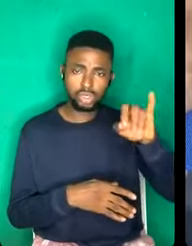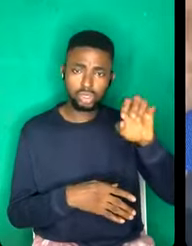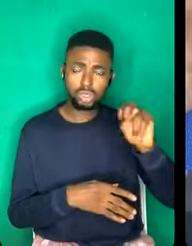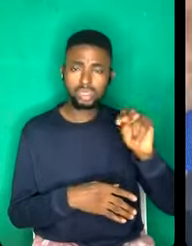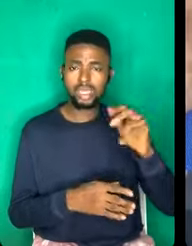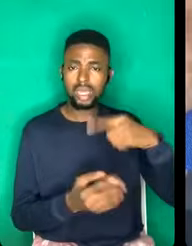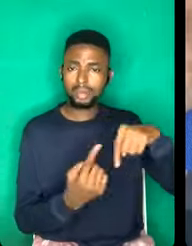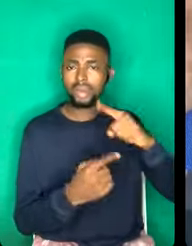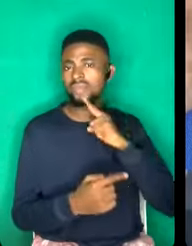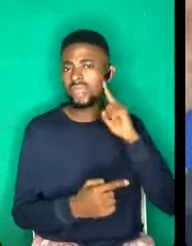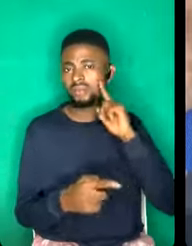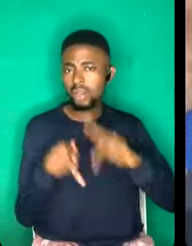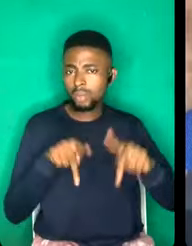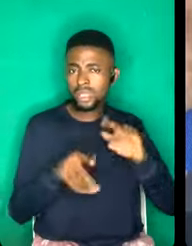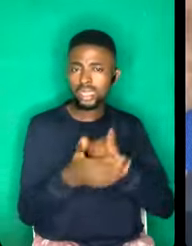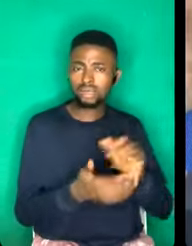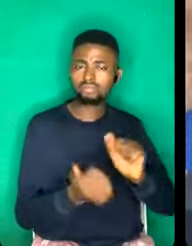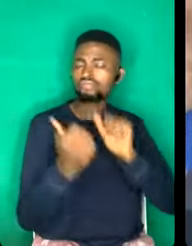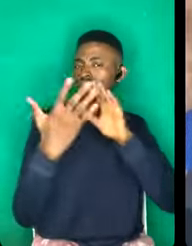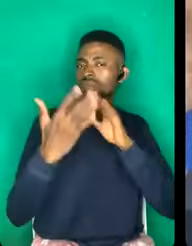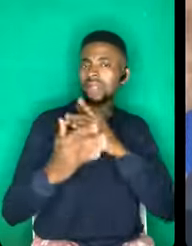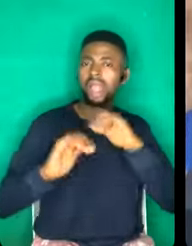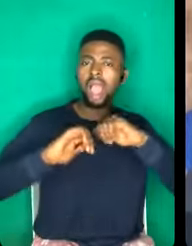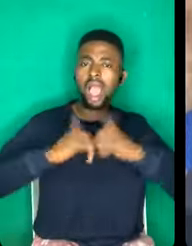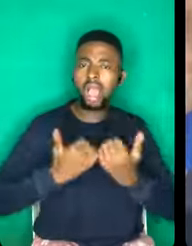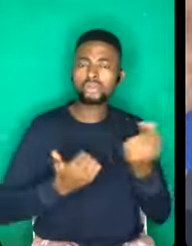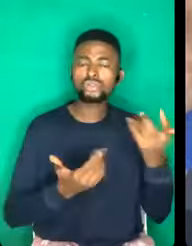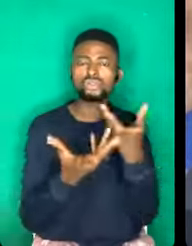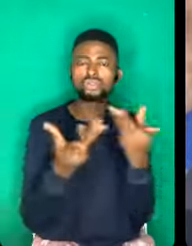you address this in your teaching?